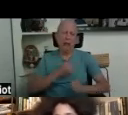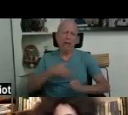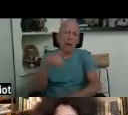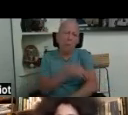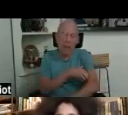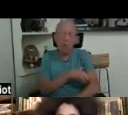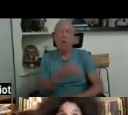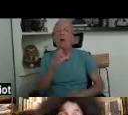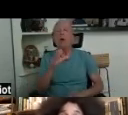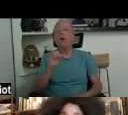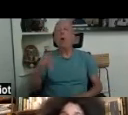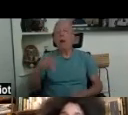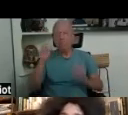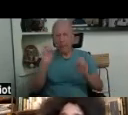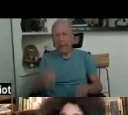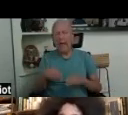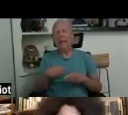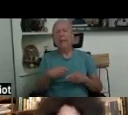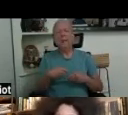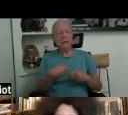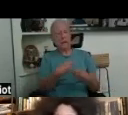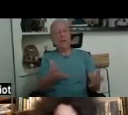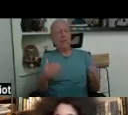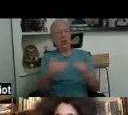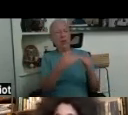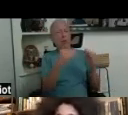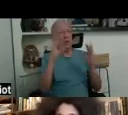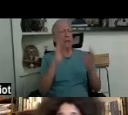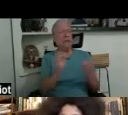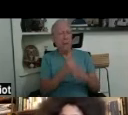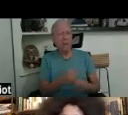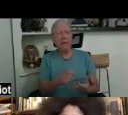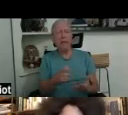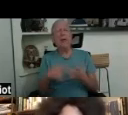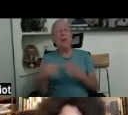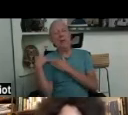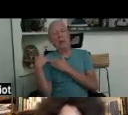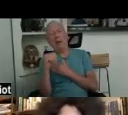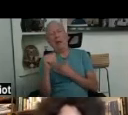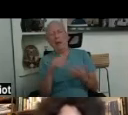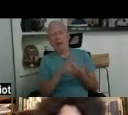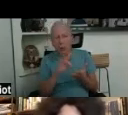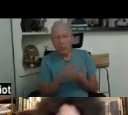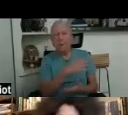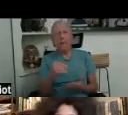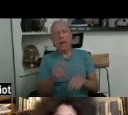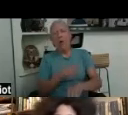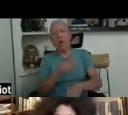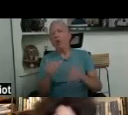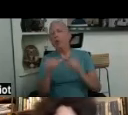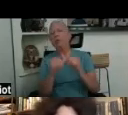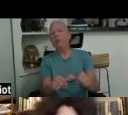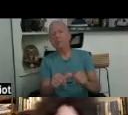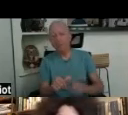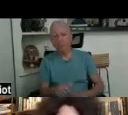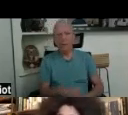can deliver equal decision making, accountability, and long term stability.